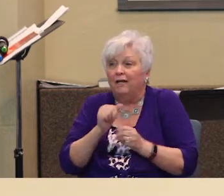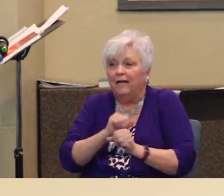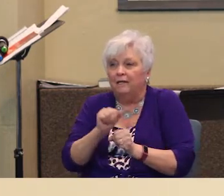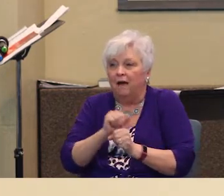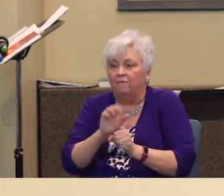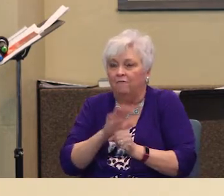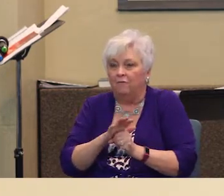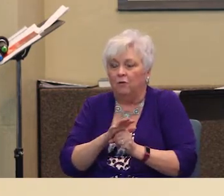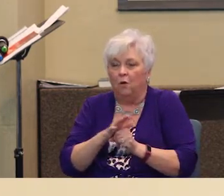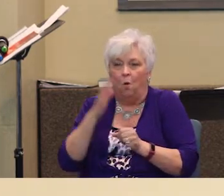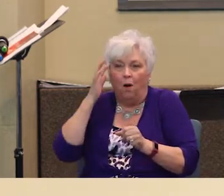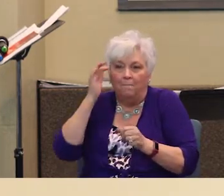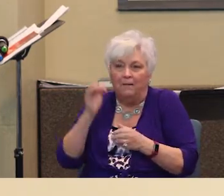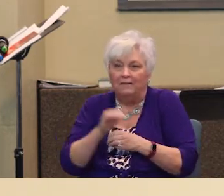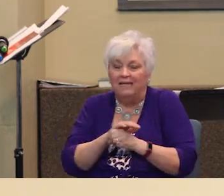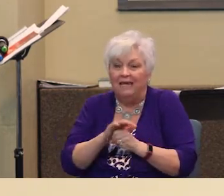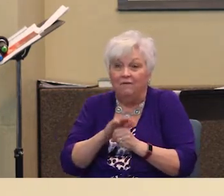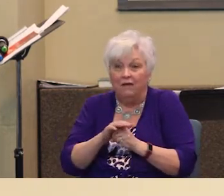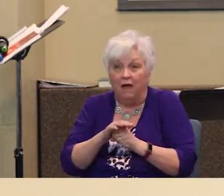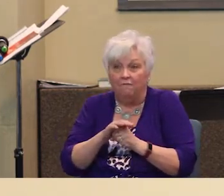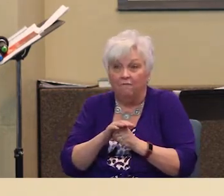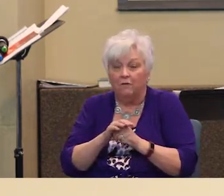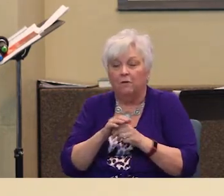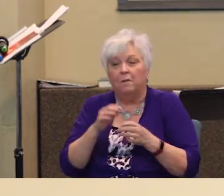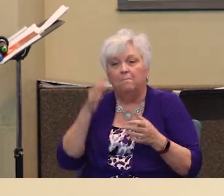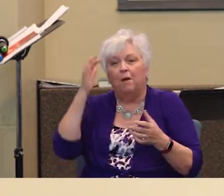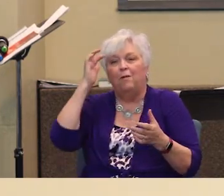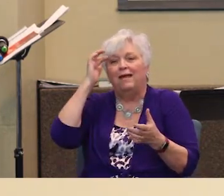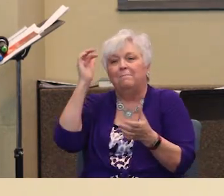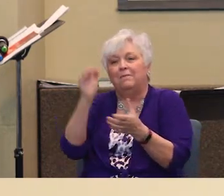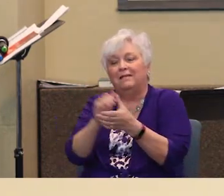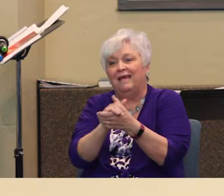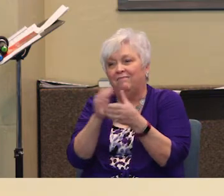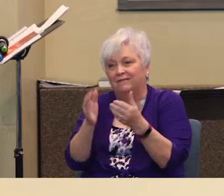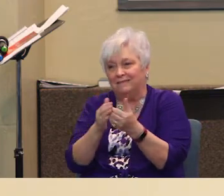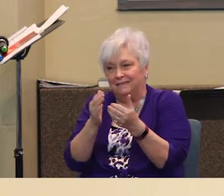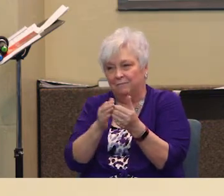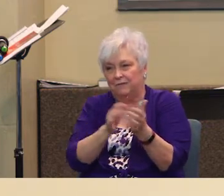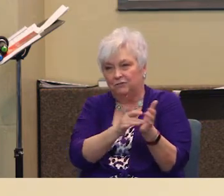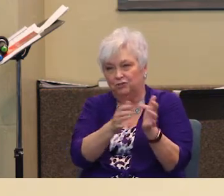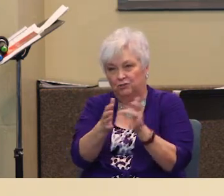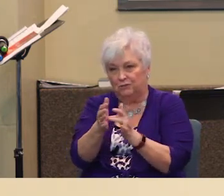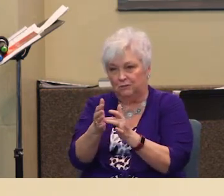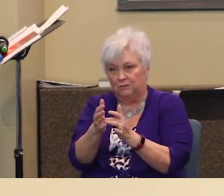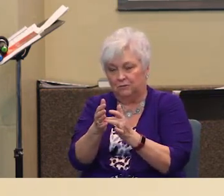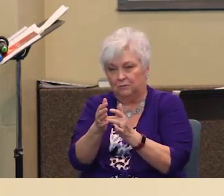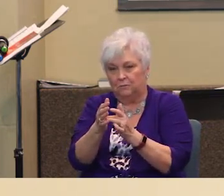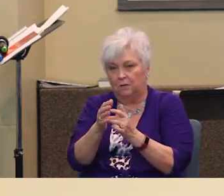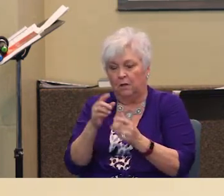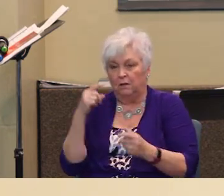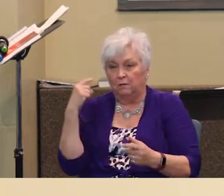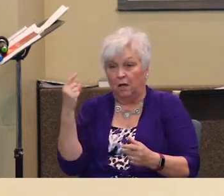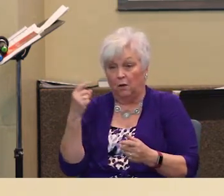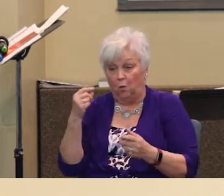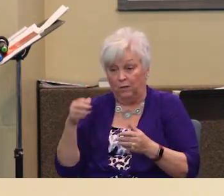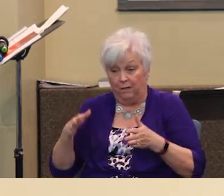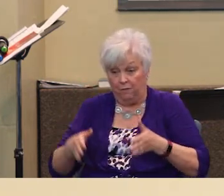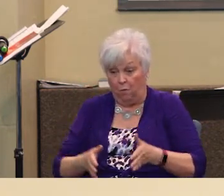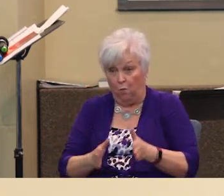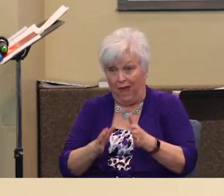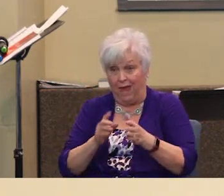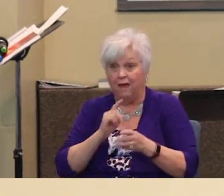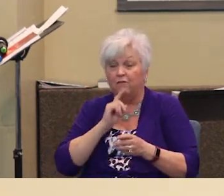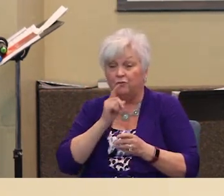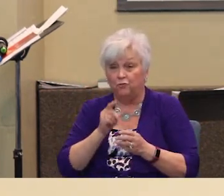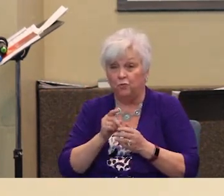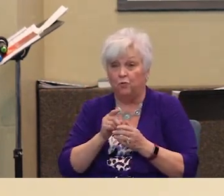believe enough in stuff, but we can believe in Jesus. And Jesus says, not only am I the way, the truth, and the life, but